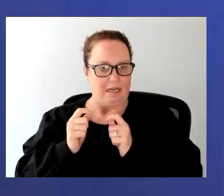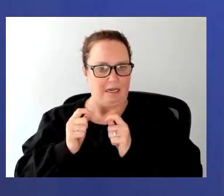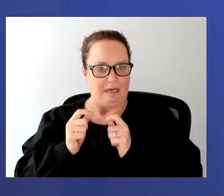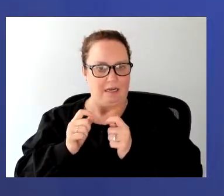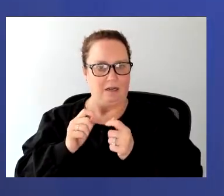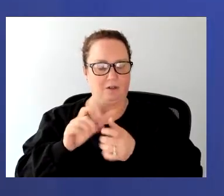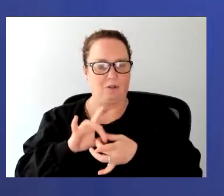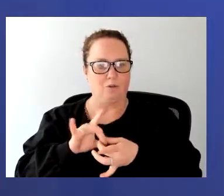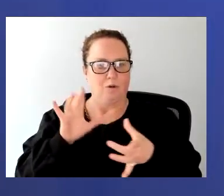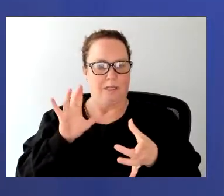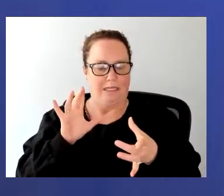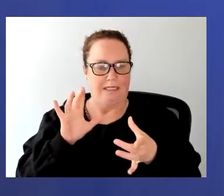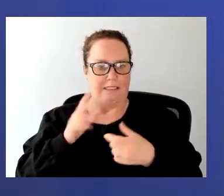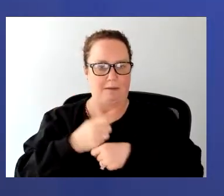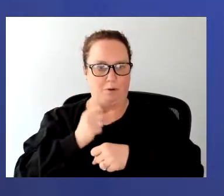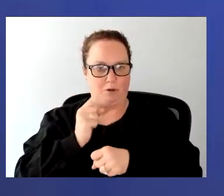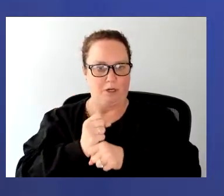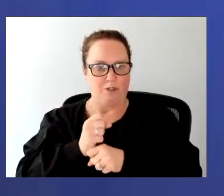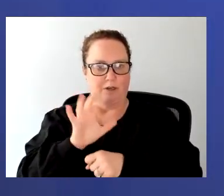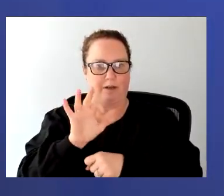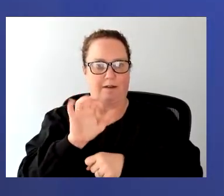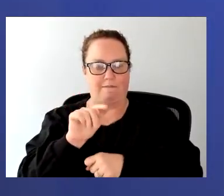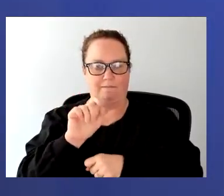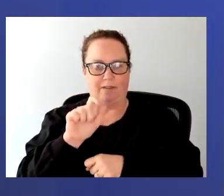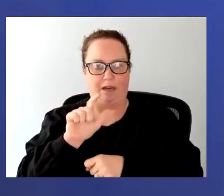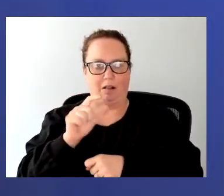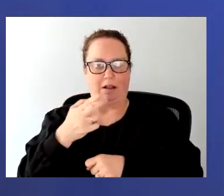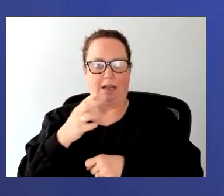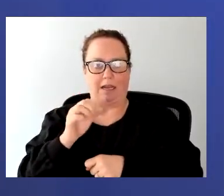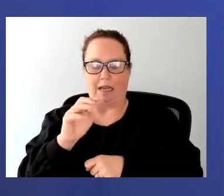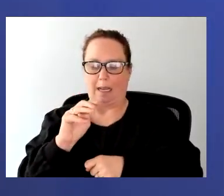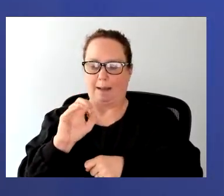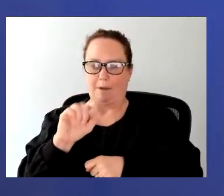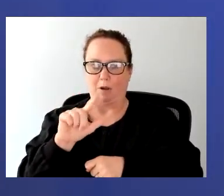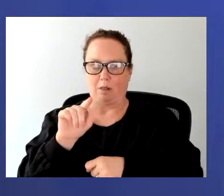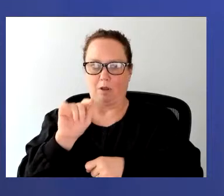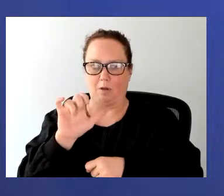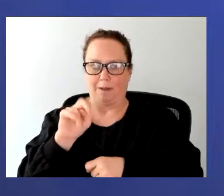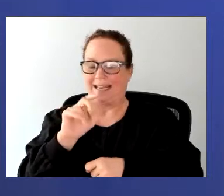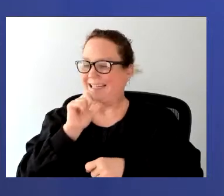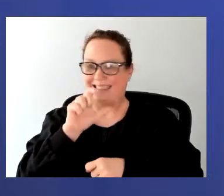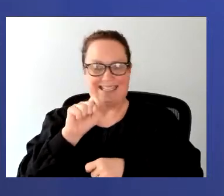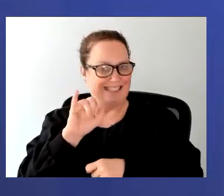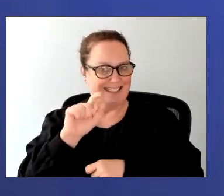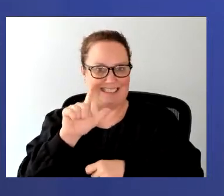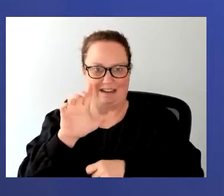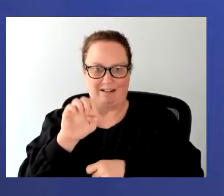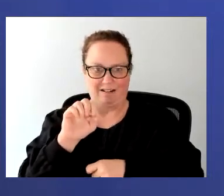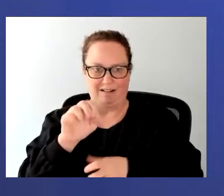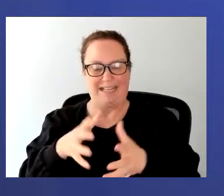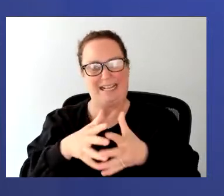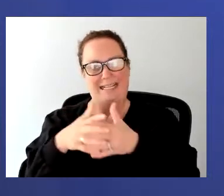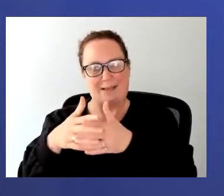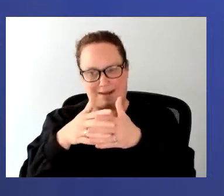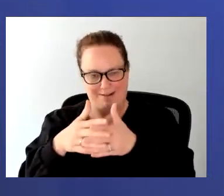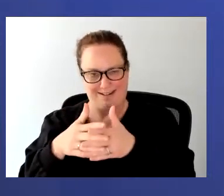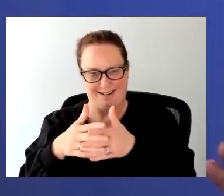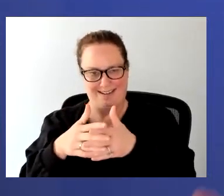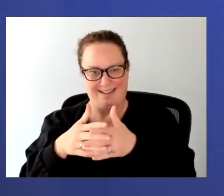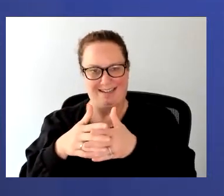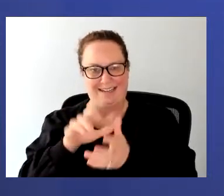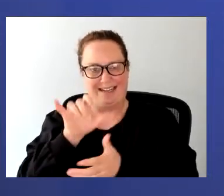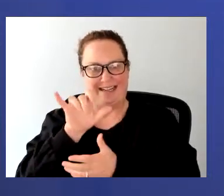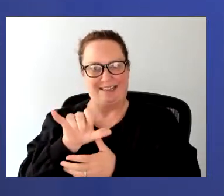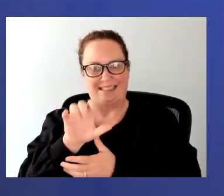the production of a fetal hemoglobin. And the fetal hemoglobin does not sickle. It's a miracle. So that's how